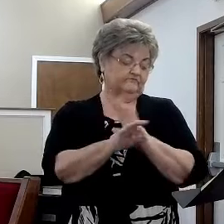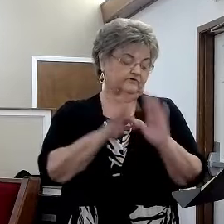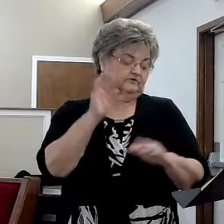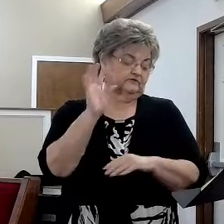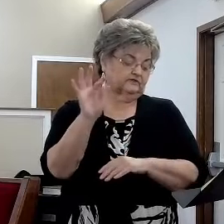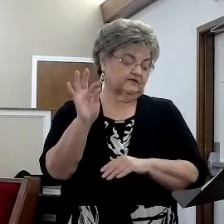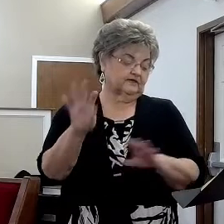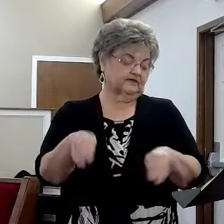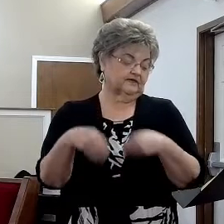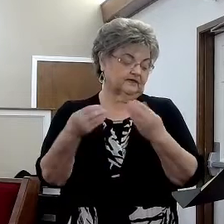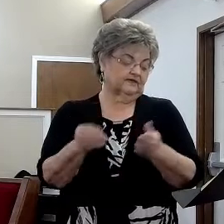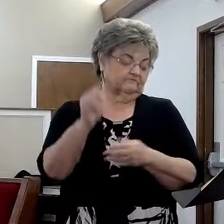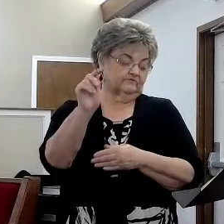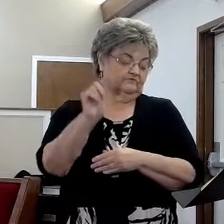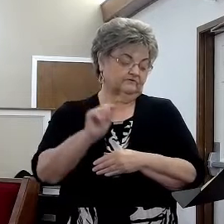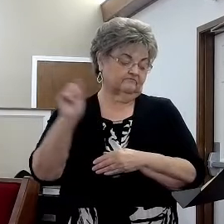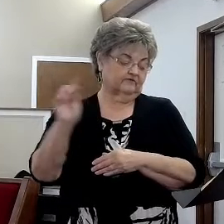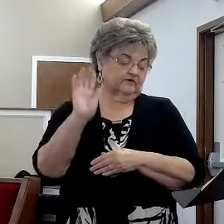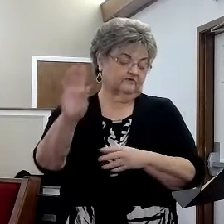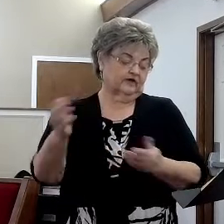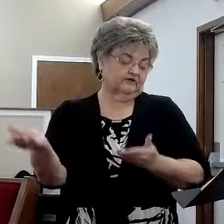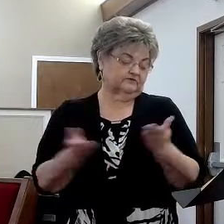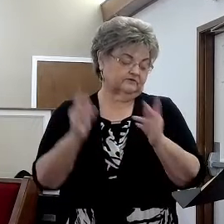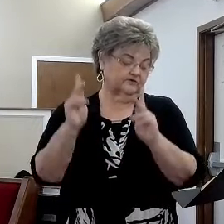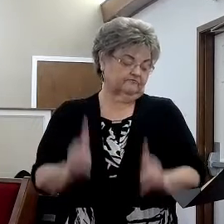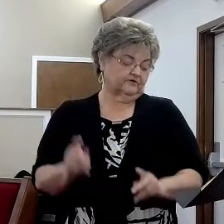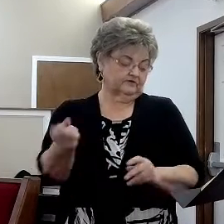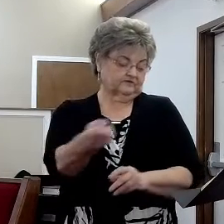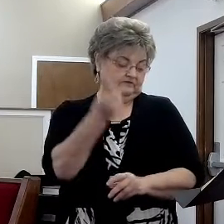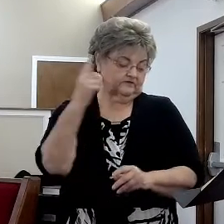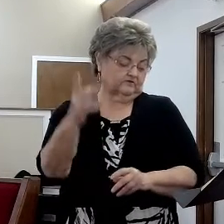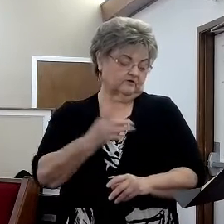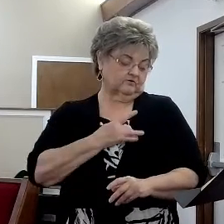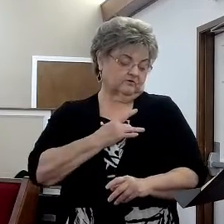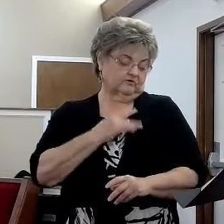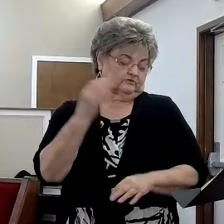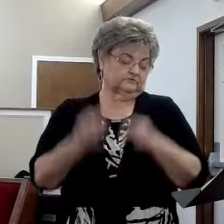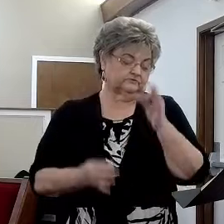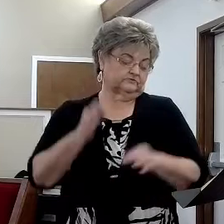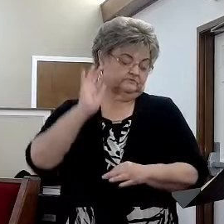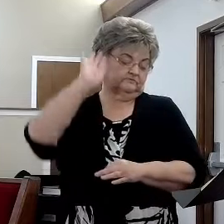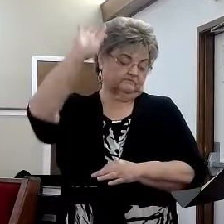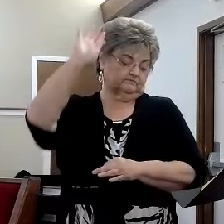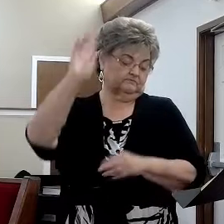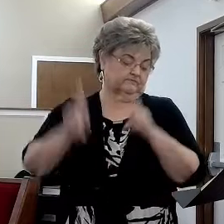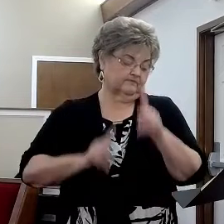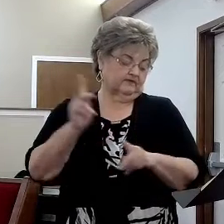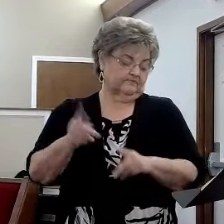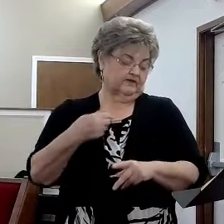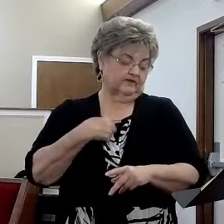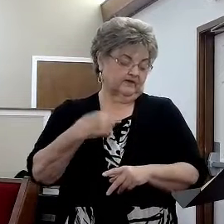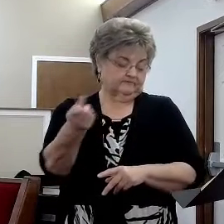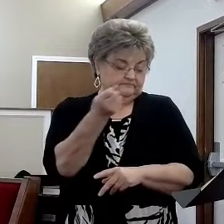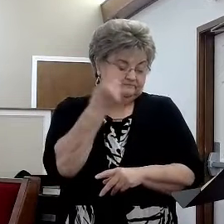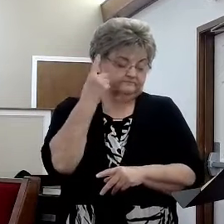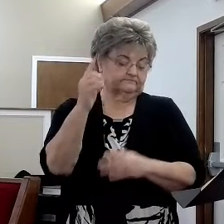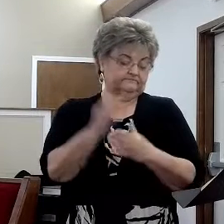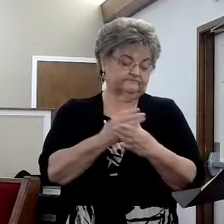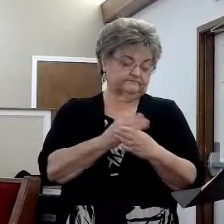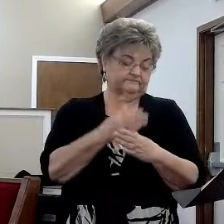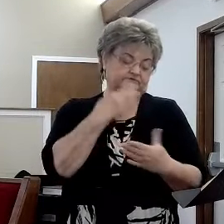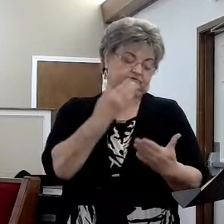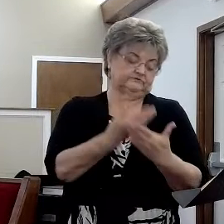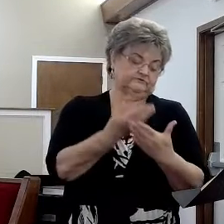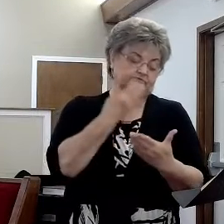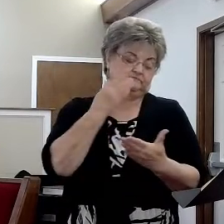give therefore thy servant an understanding heart to judge thy people, that I may discern between good and bad. For who